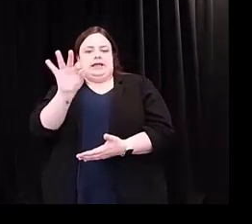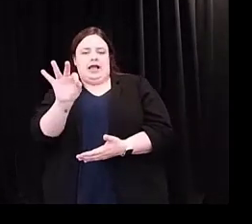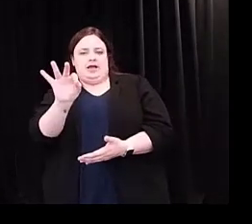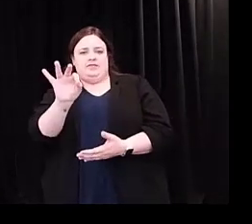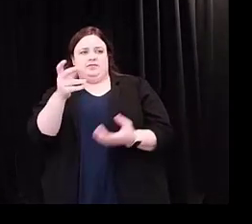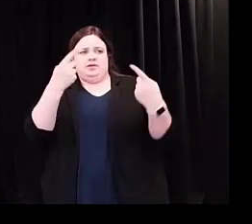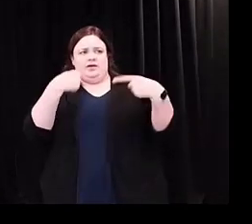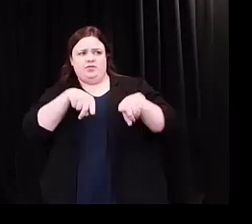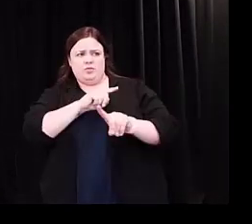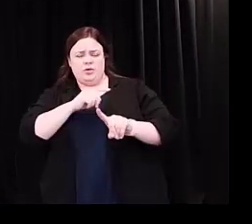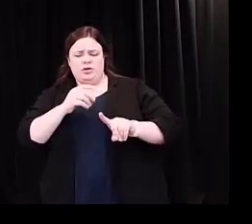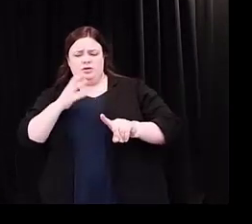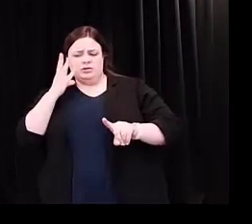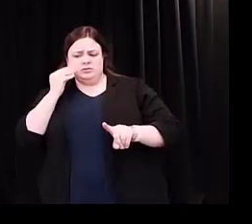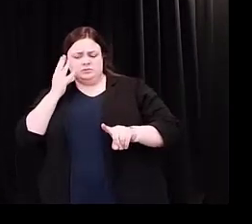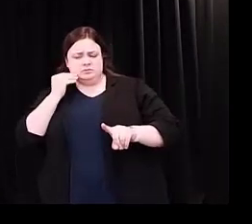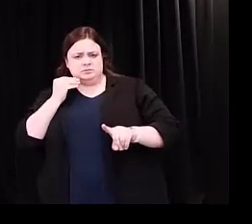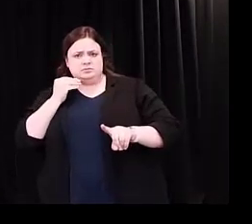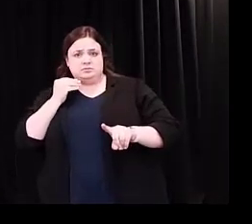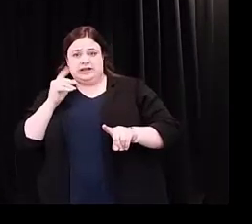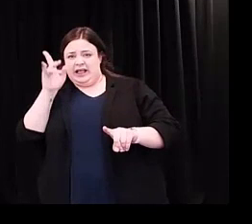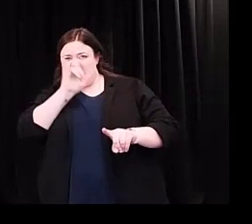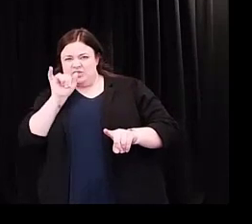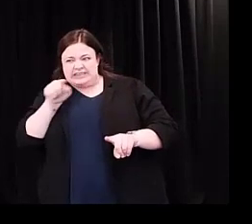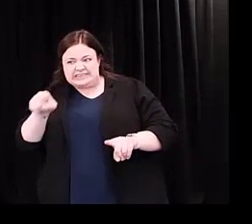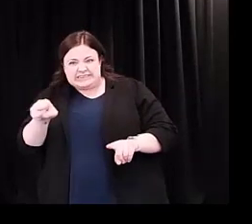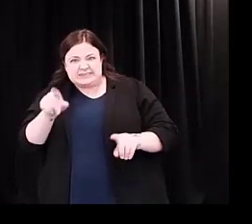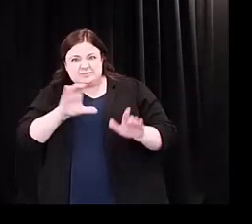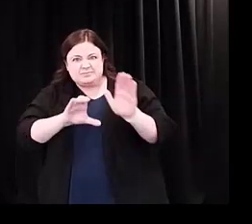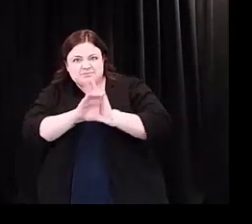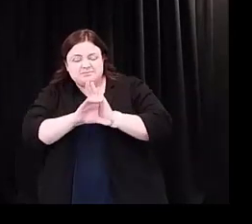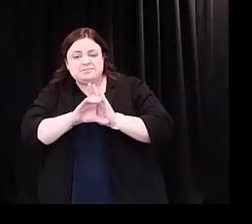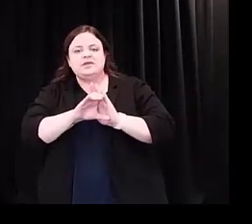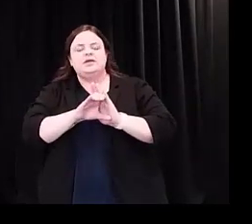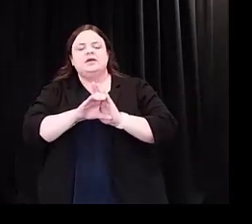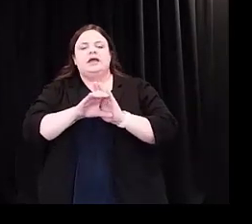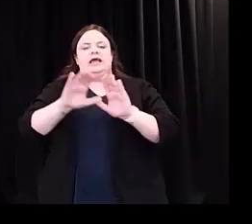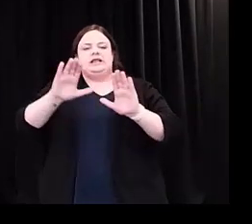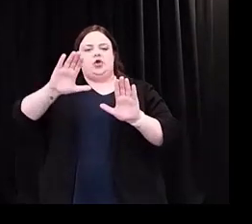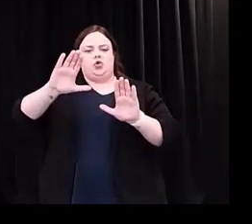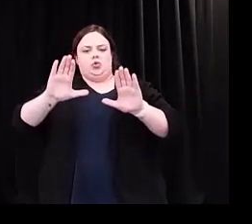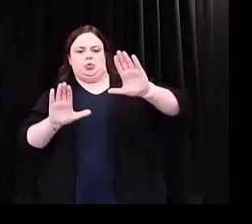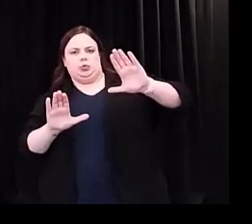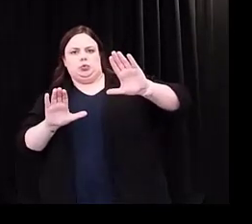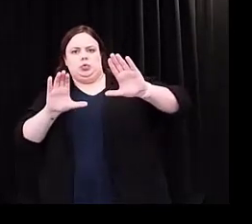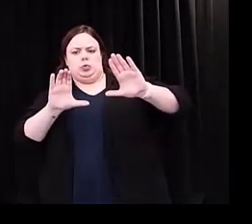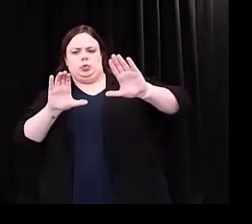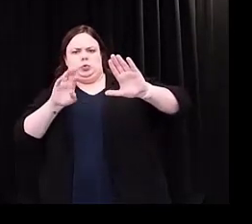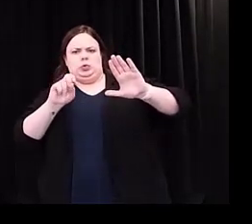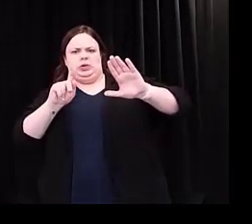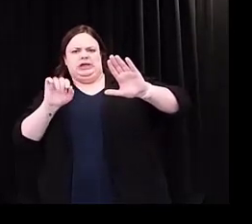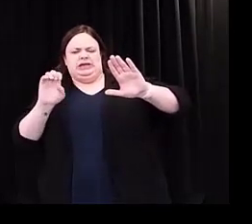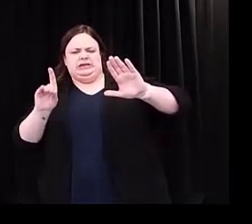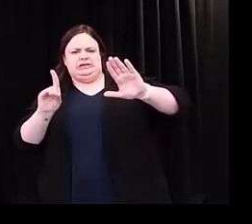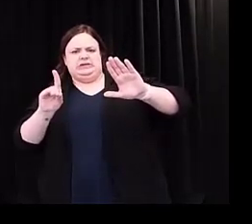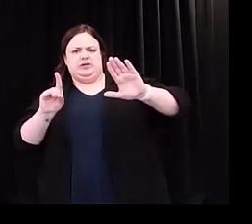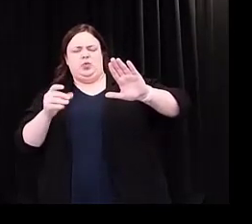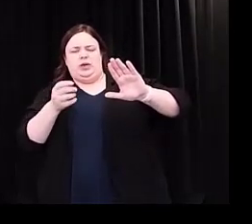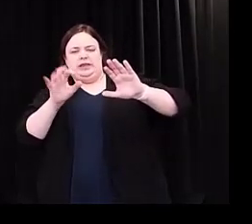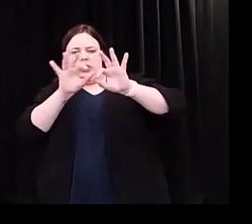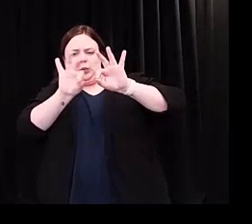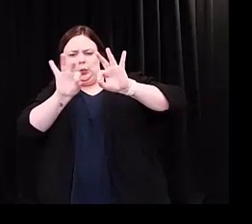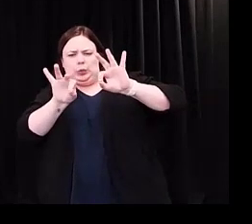ever encountered something that looks something like this? This is a crooked page with text